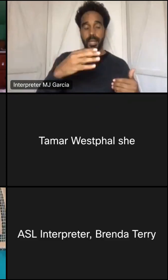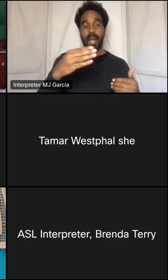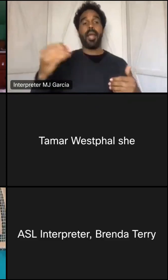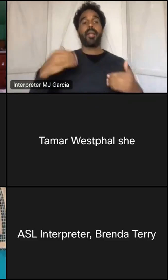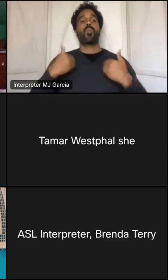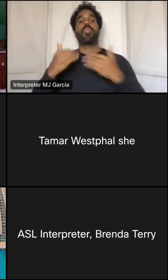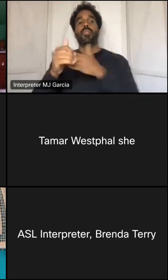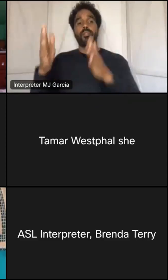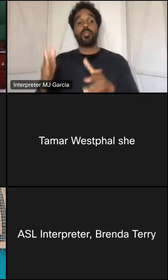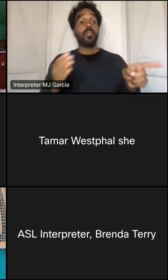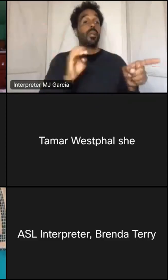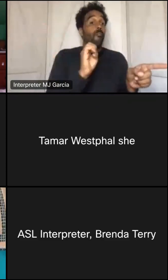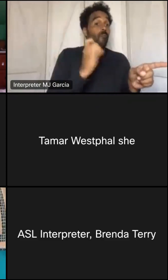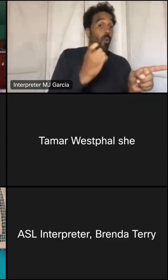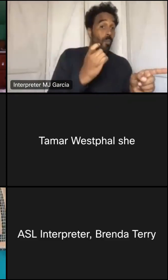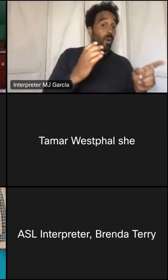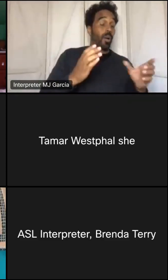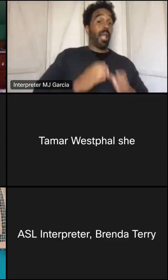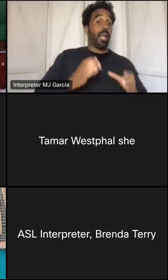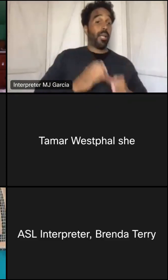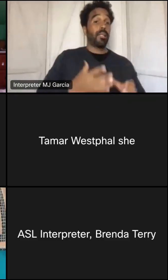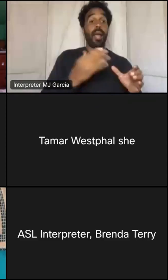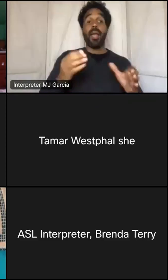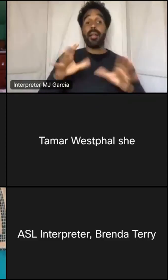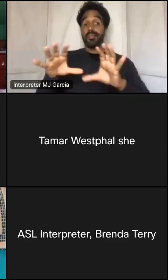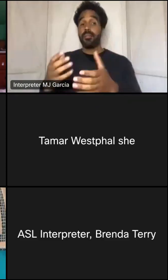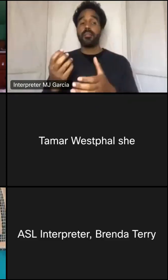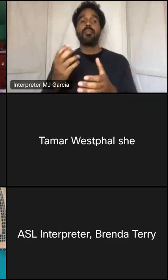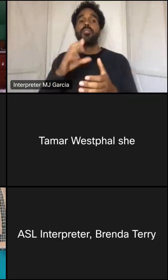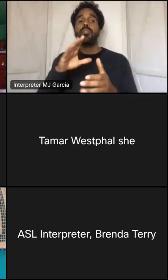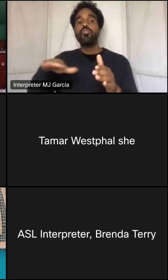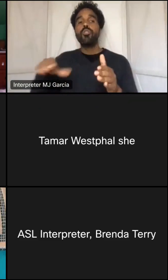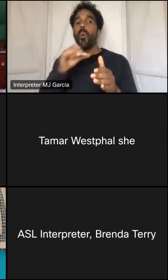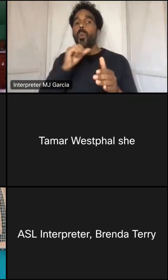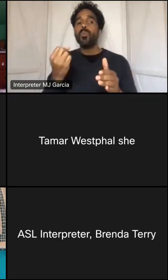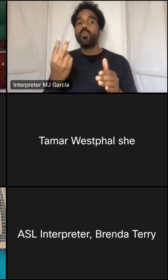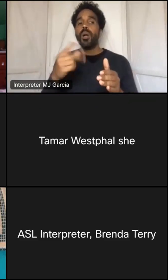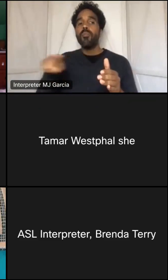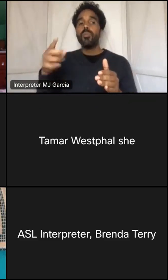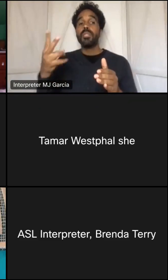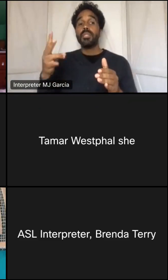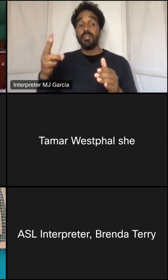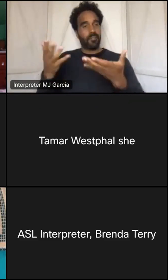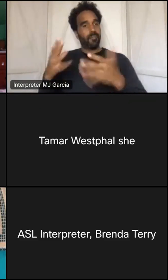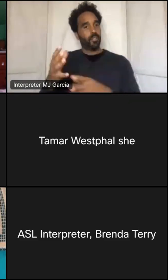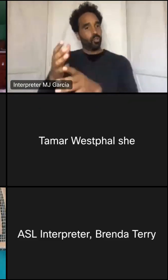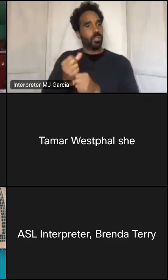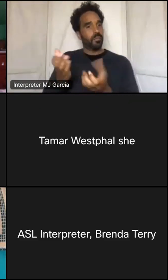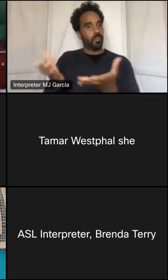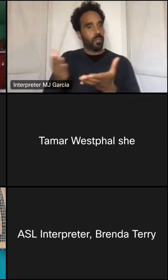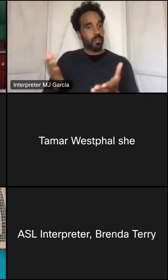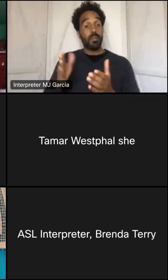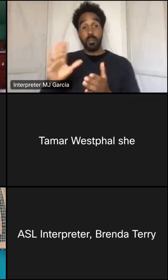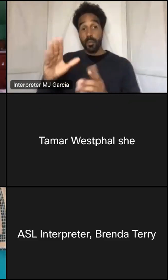children in between 12 and 17-year-olds that get they have received services, they have completed their goals, and they get